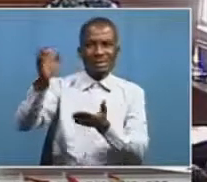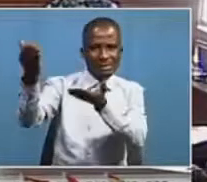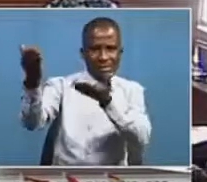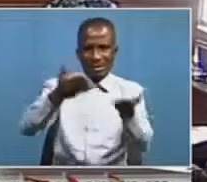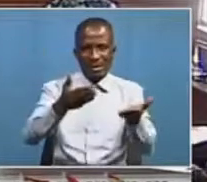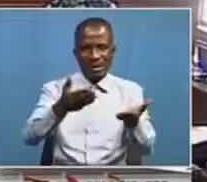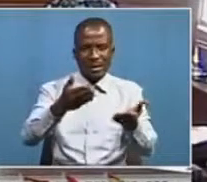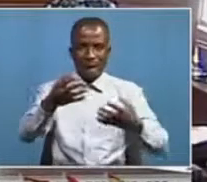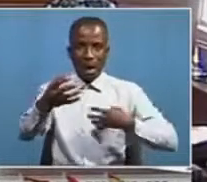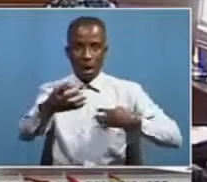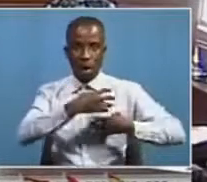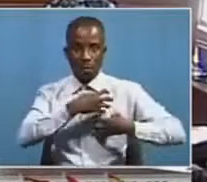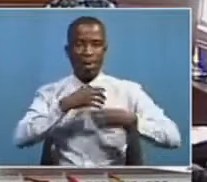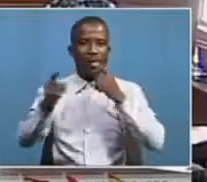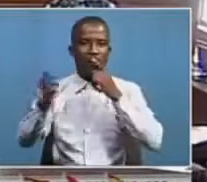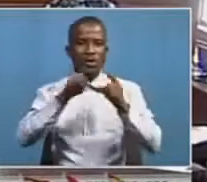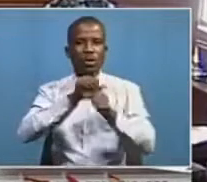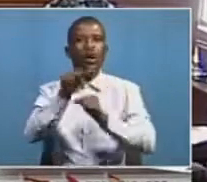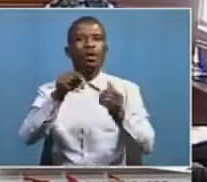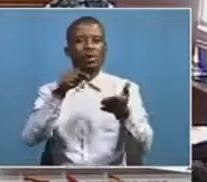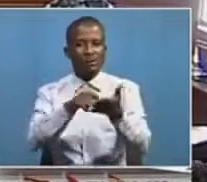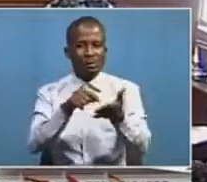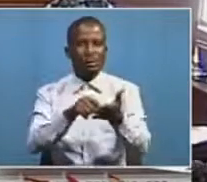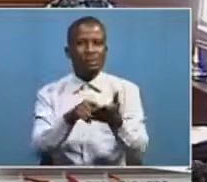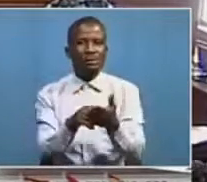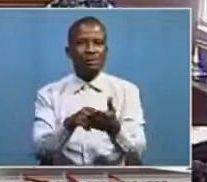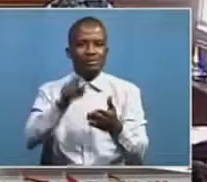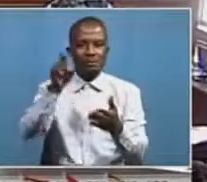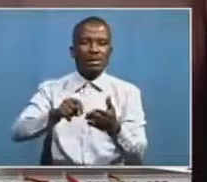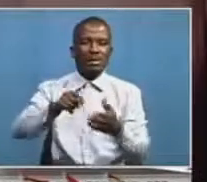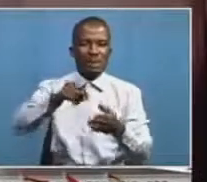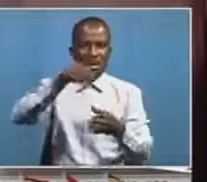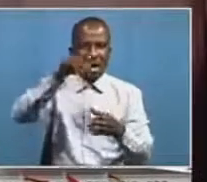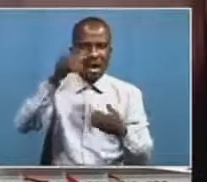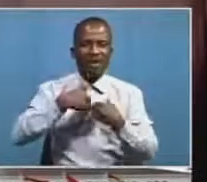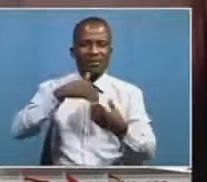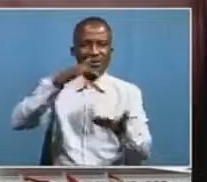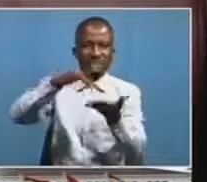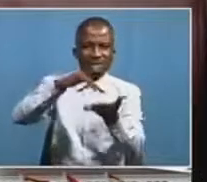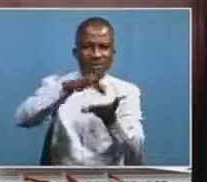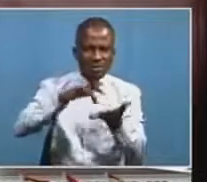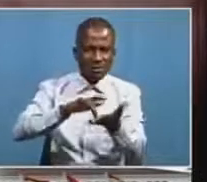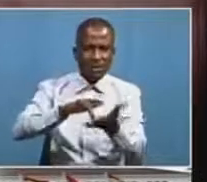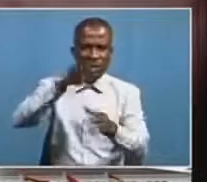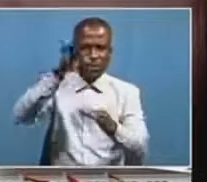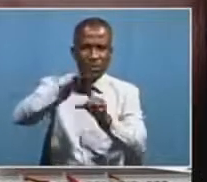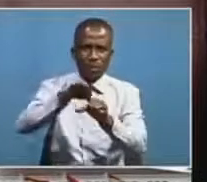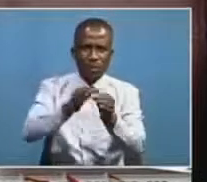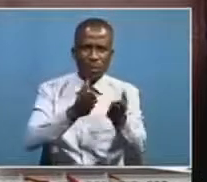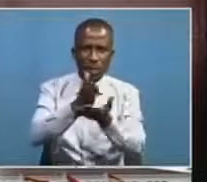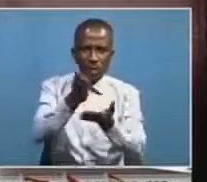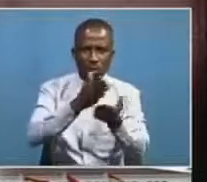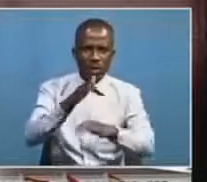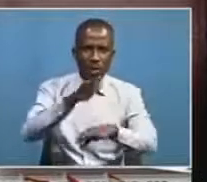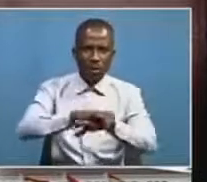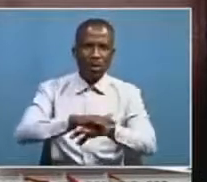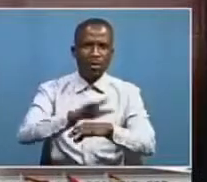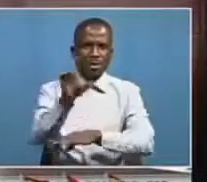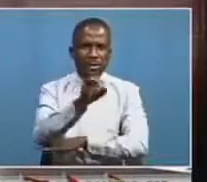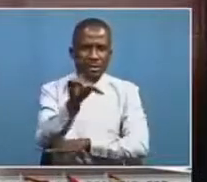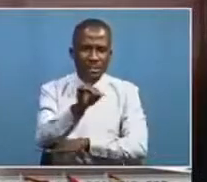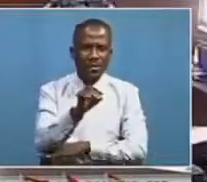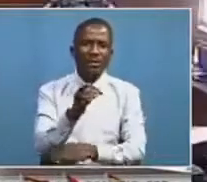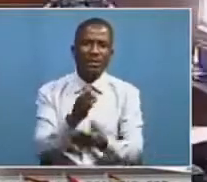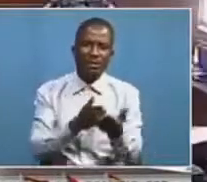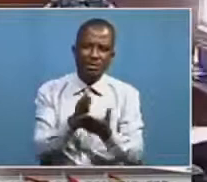was referring to. The data will contain inter alia the total number of votes cast at the election, the total number of valid